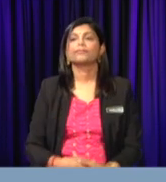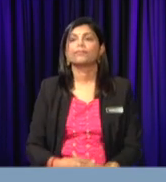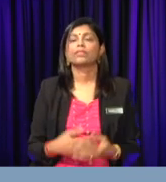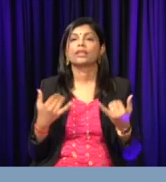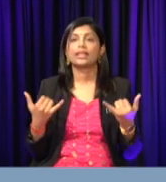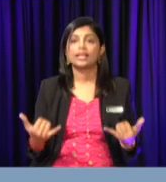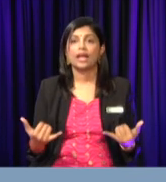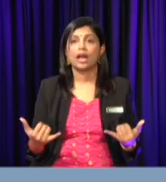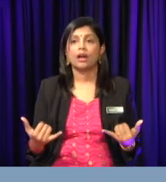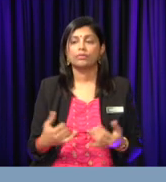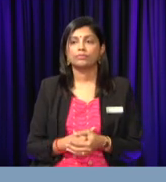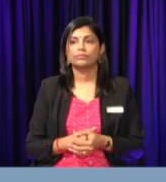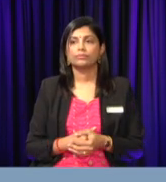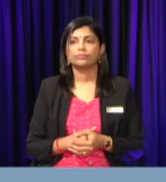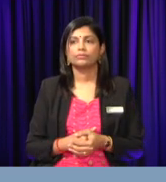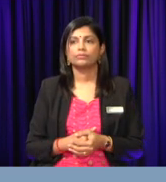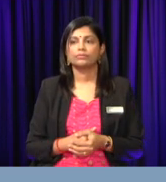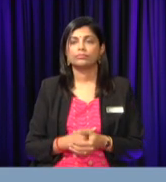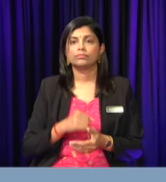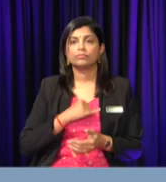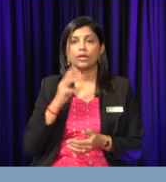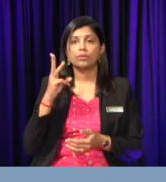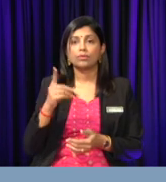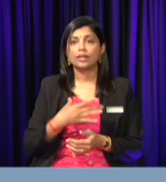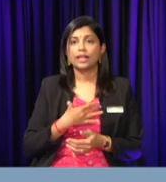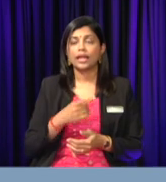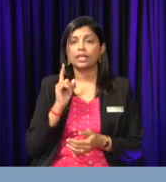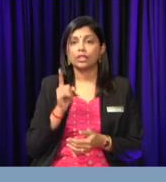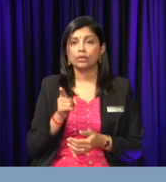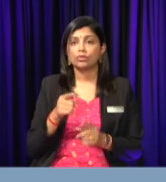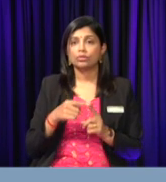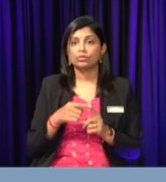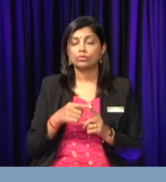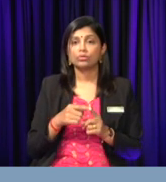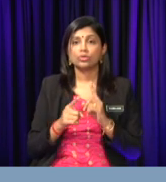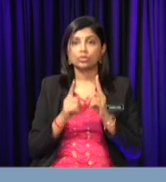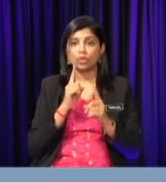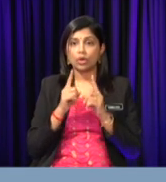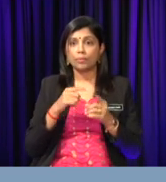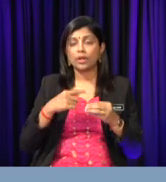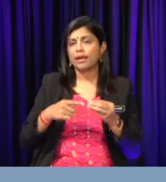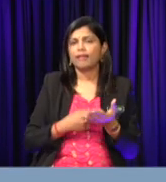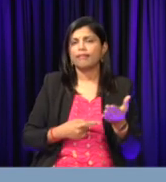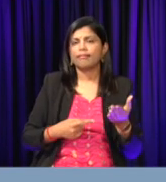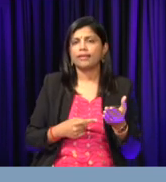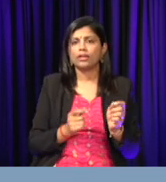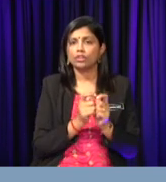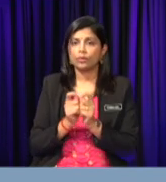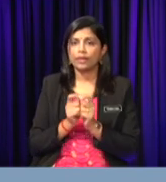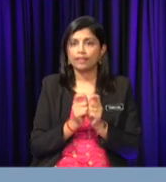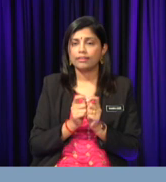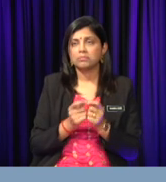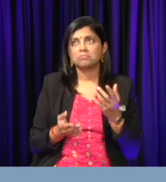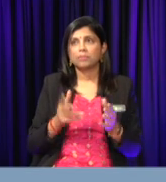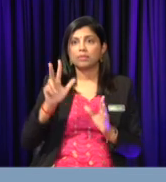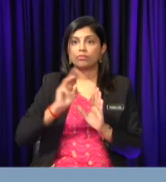Now, I'd like you to talk about something together for about 3 minutes. The task